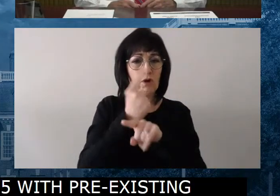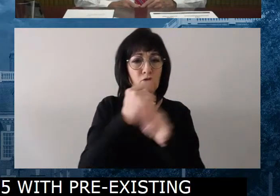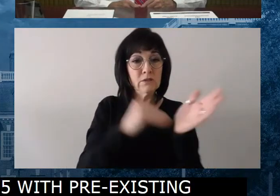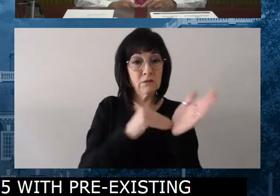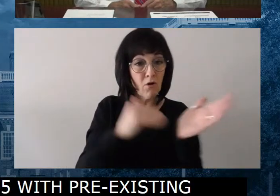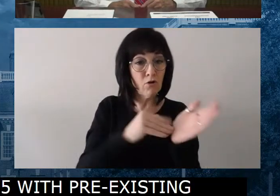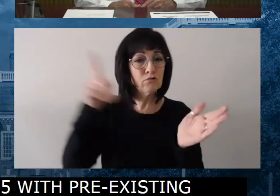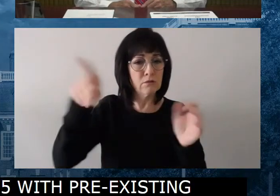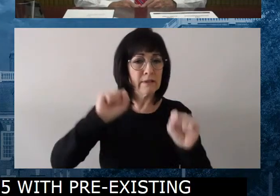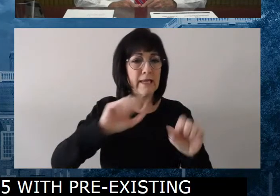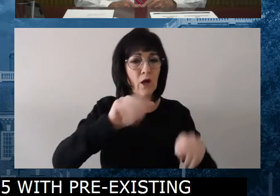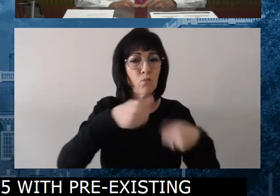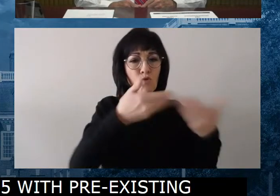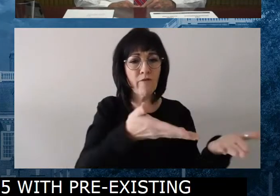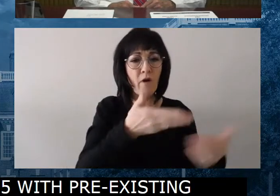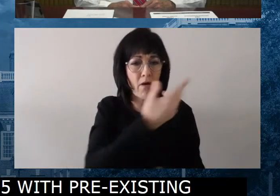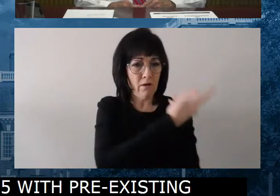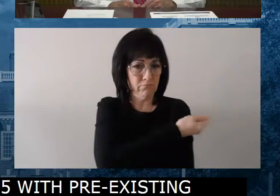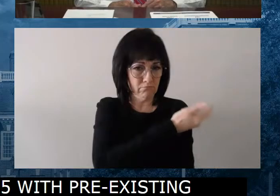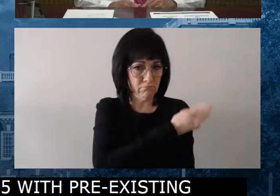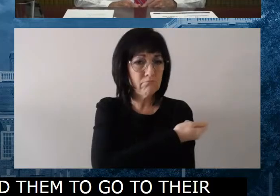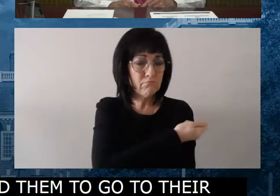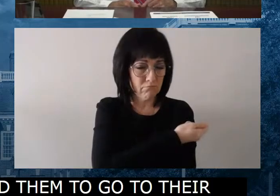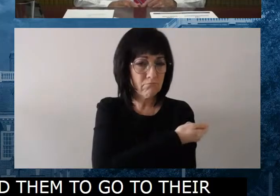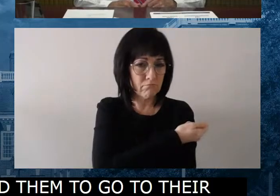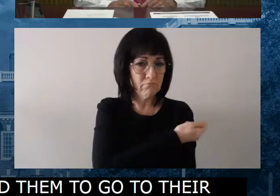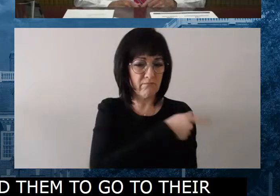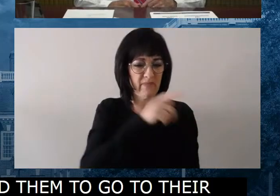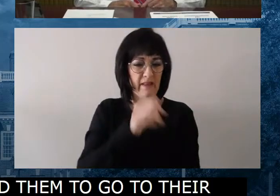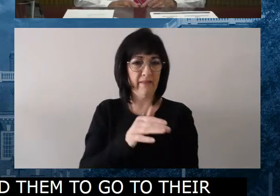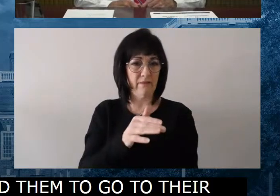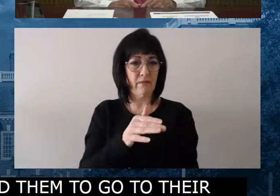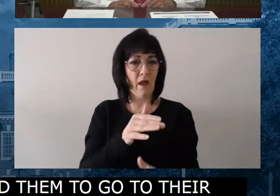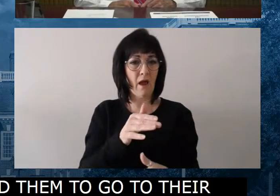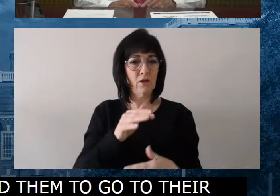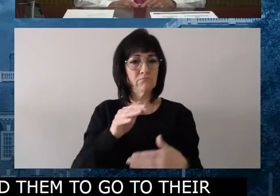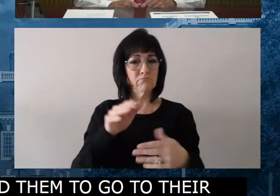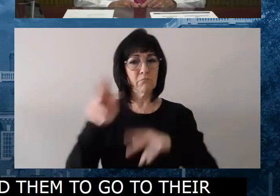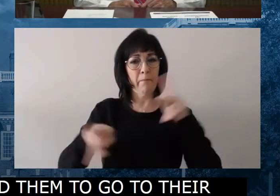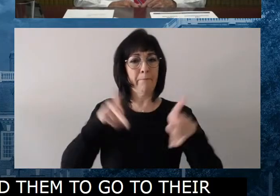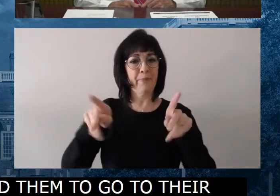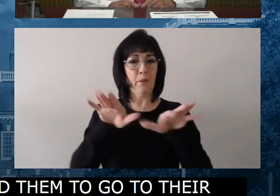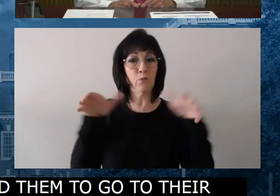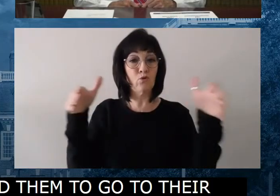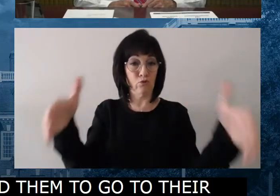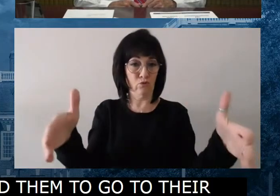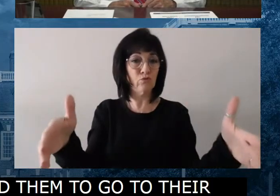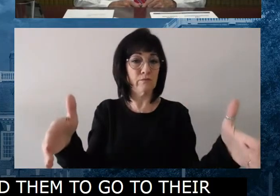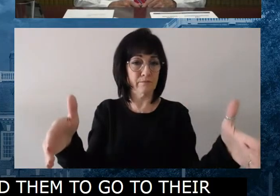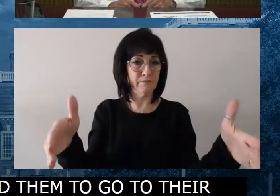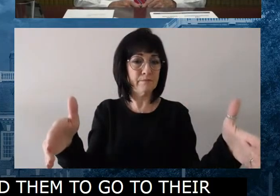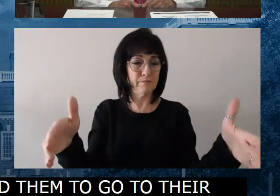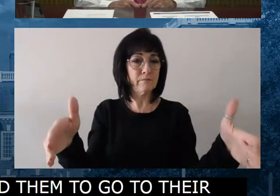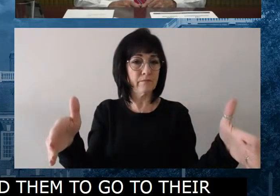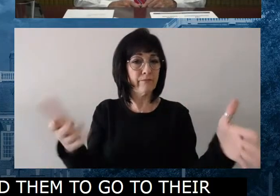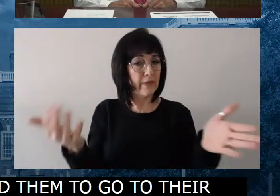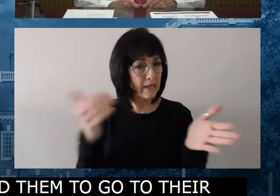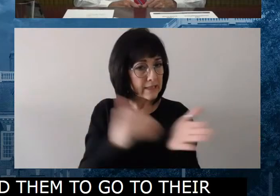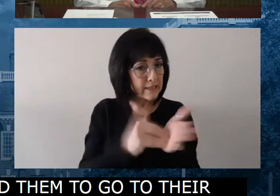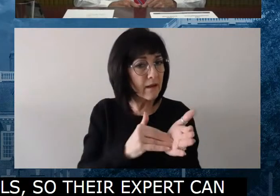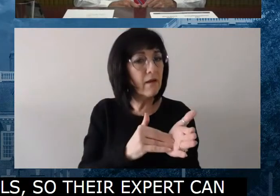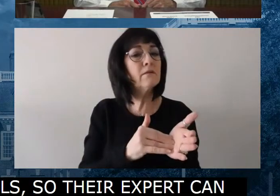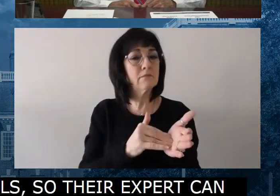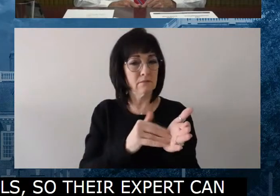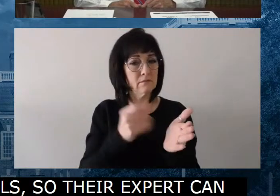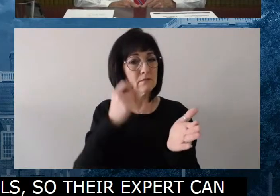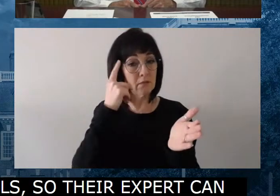those experts could make the determination around their health conditions, pre-existing conditions, but again, prioritizing